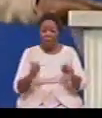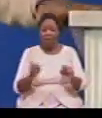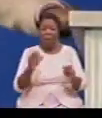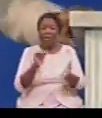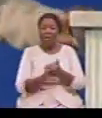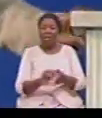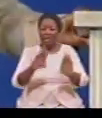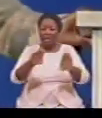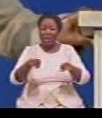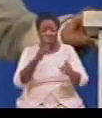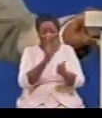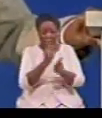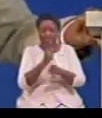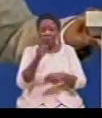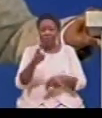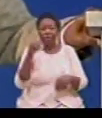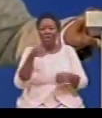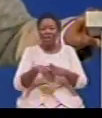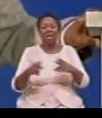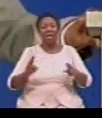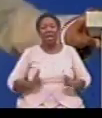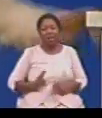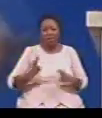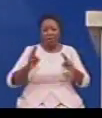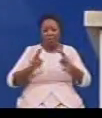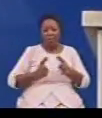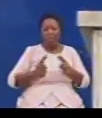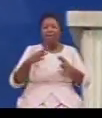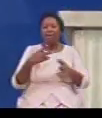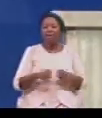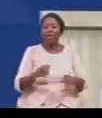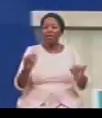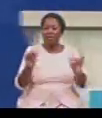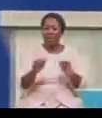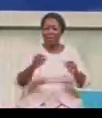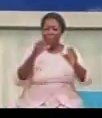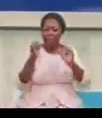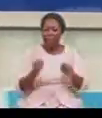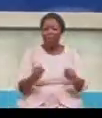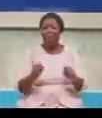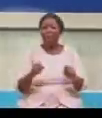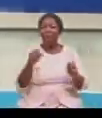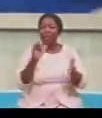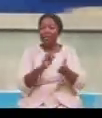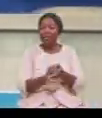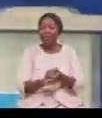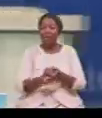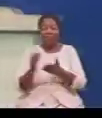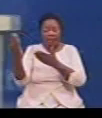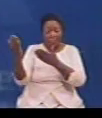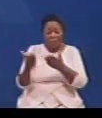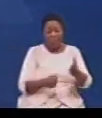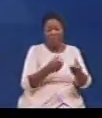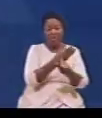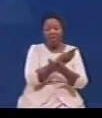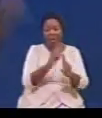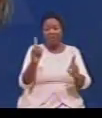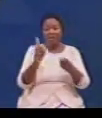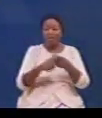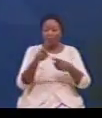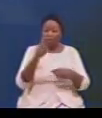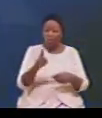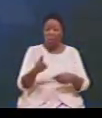that keeps you in health. The same power that brings deliverance to